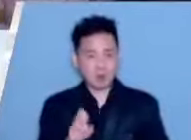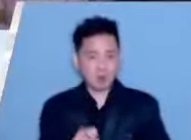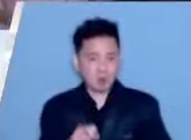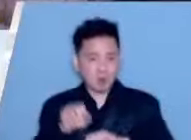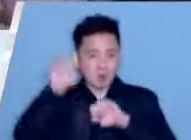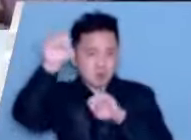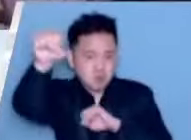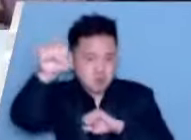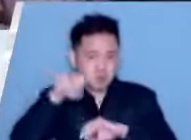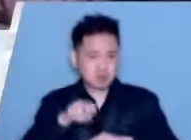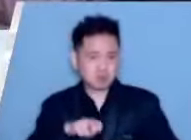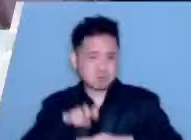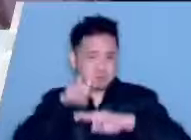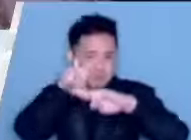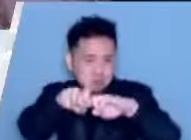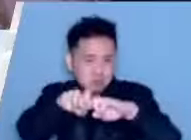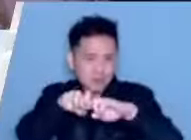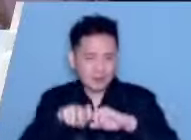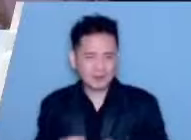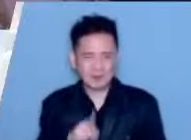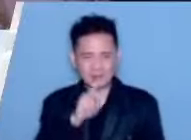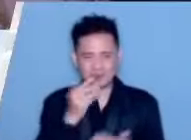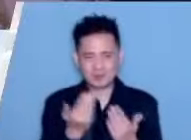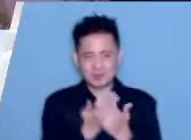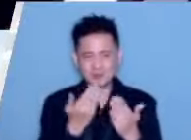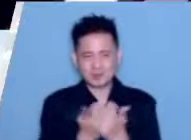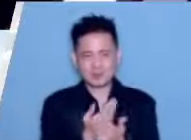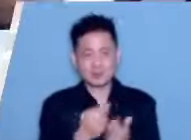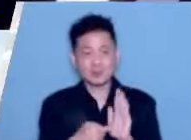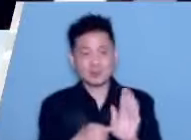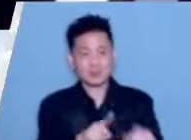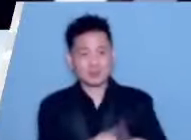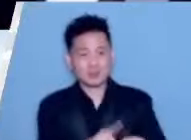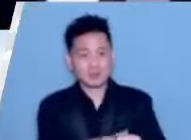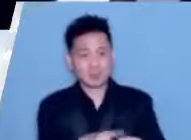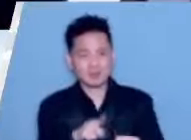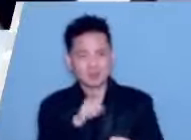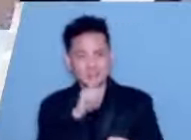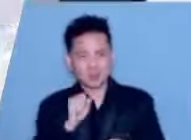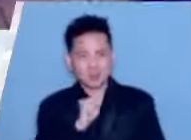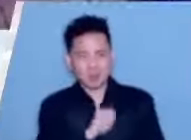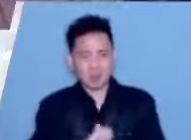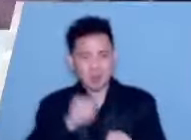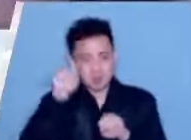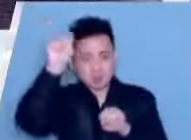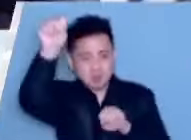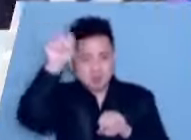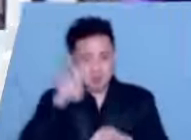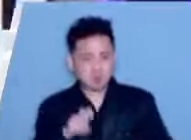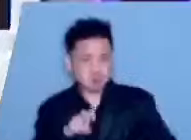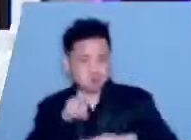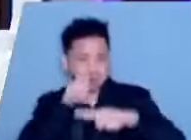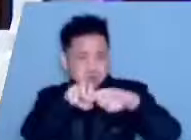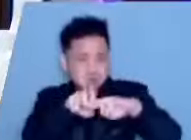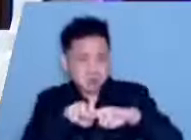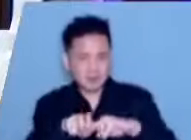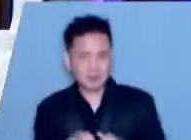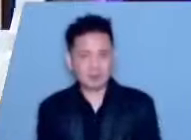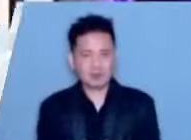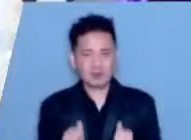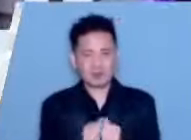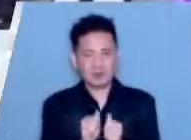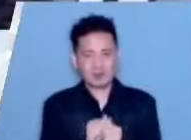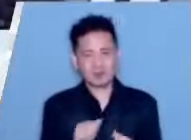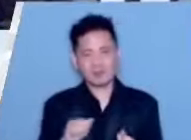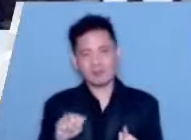Nangyari yan sa gitna ng newest segment sa It's Showtime. Gina sumalo kay Meme Vice, si Vong Navarro at Darren Espanto. Wala mang music success